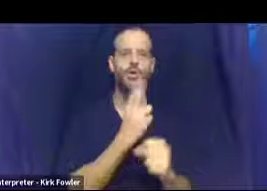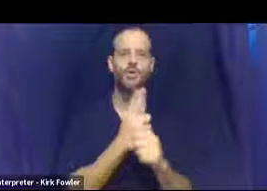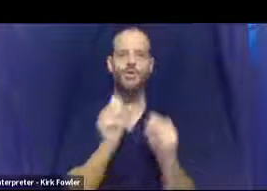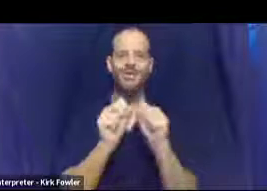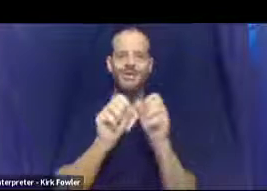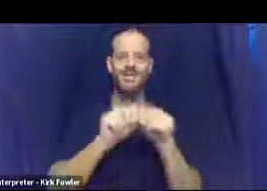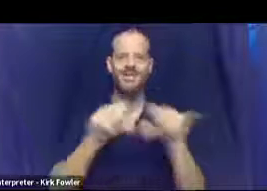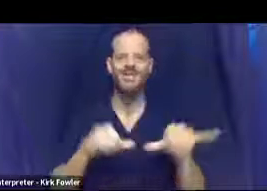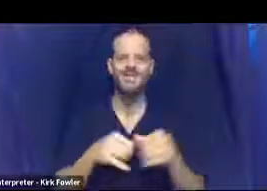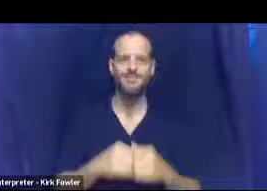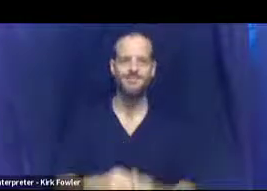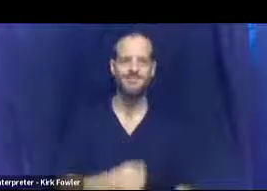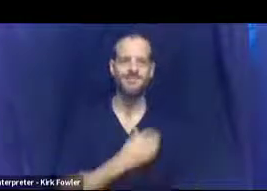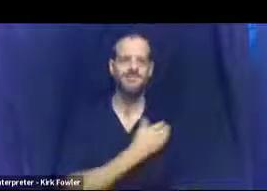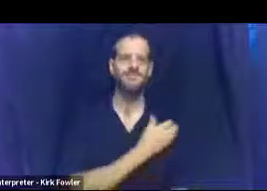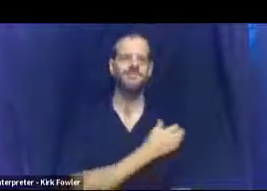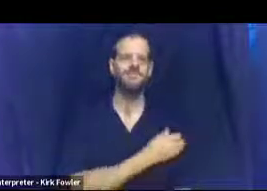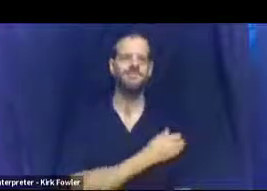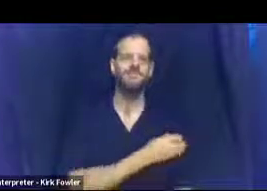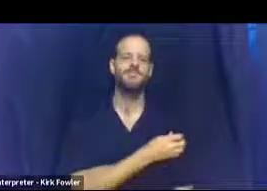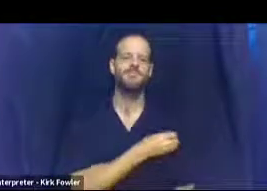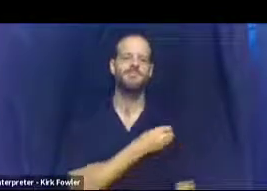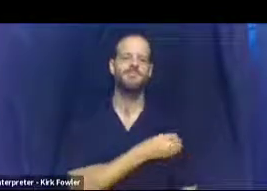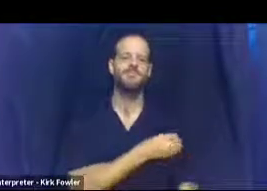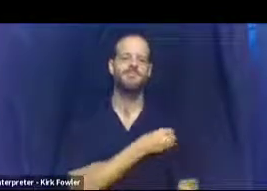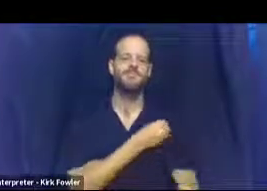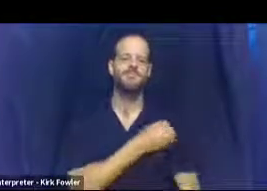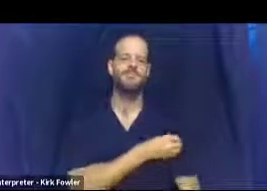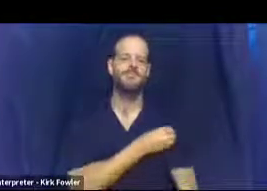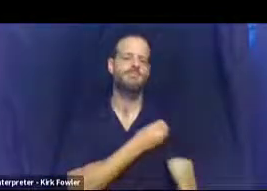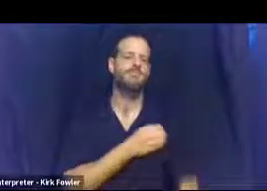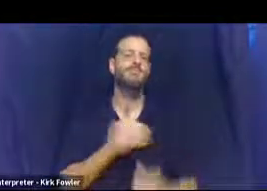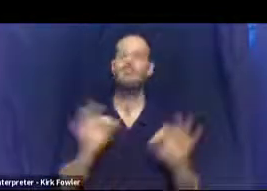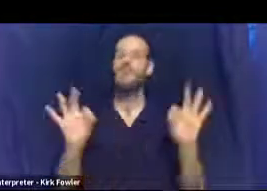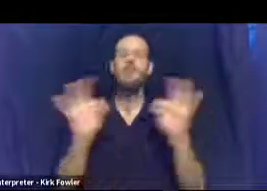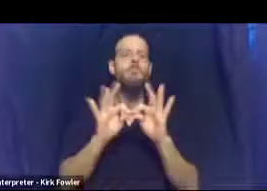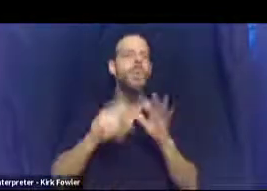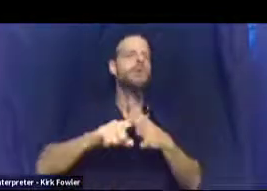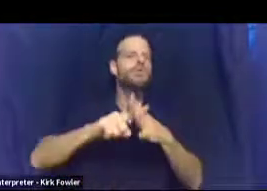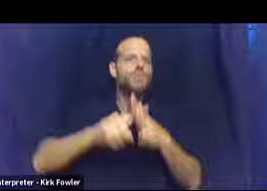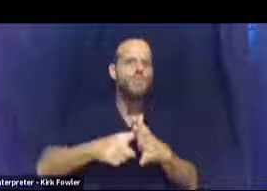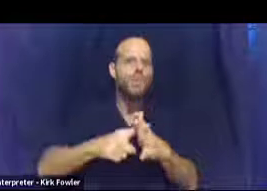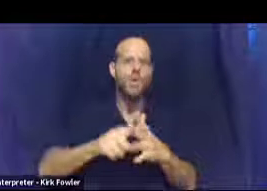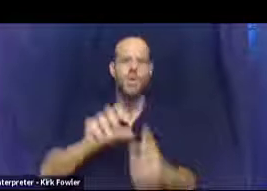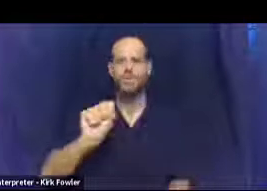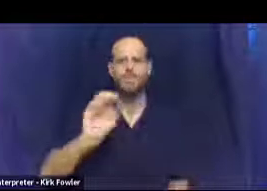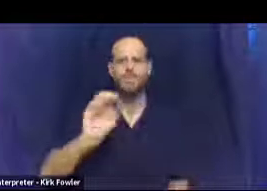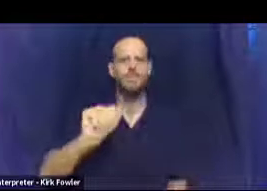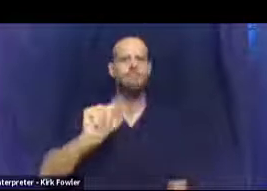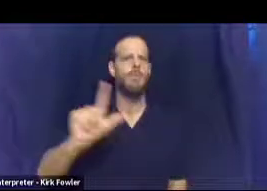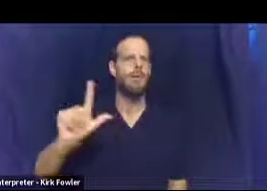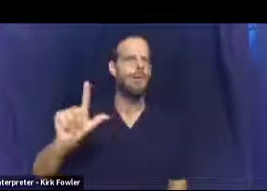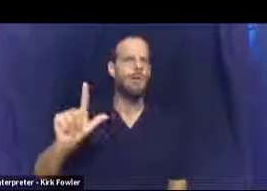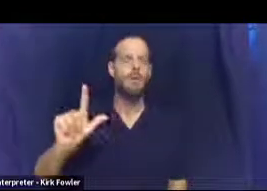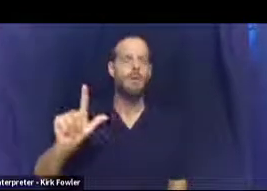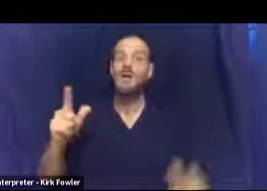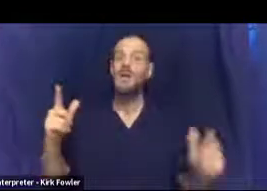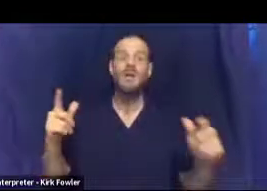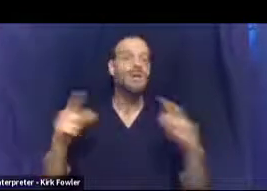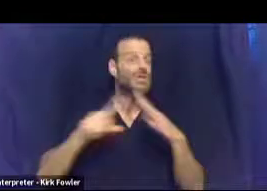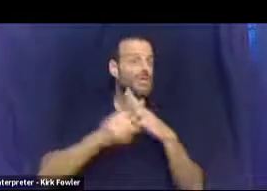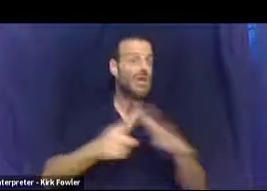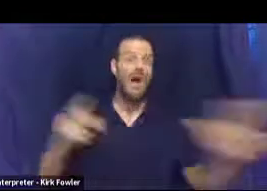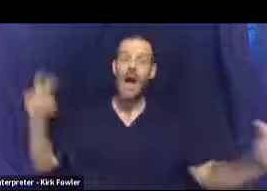I always say don't bite off more than you can chew. So we're going to talk about the different levels of calendar systems. But I also want to just preface, especially for